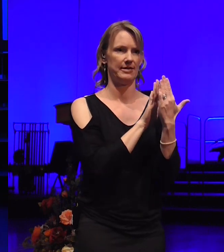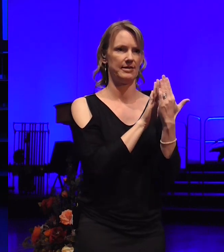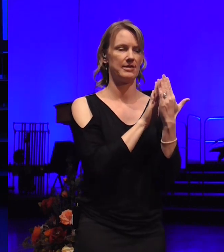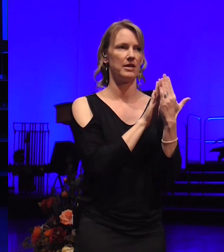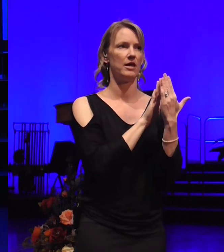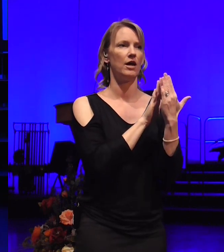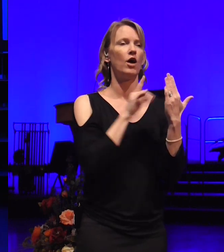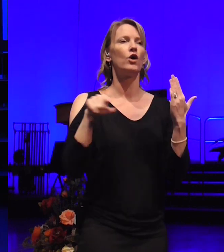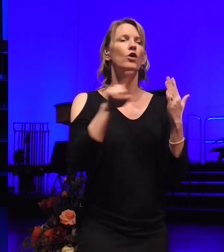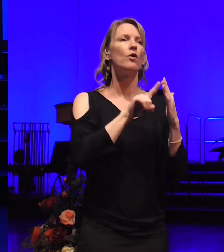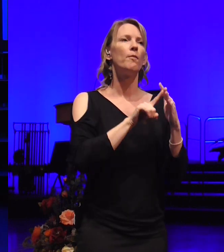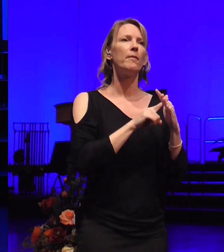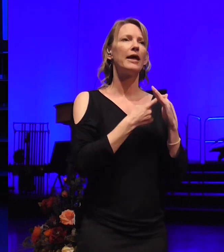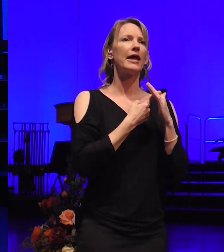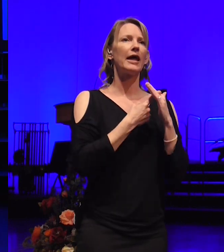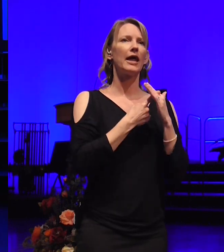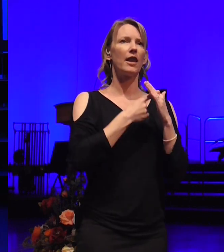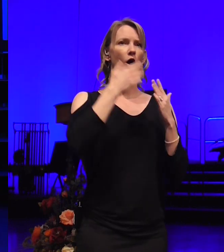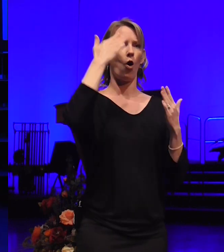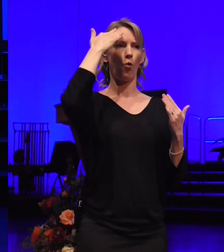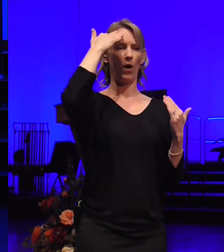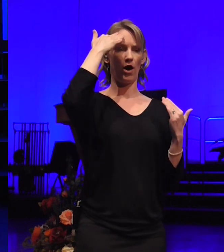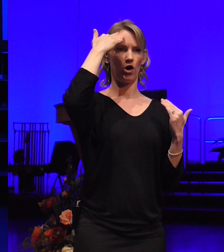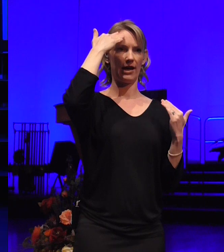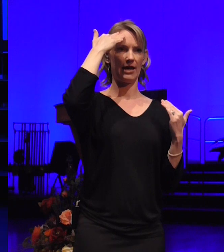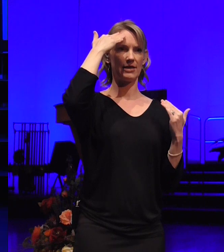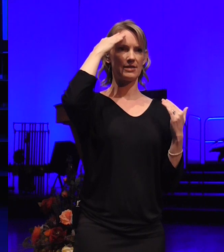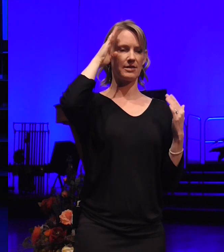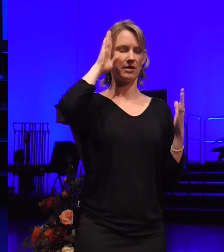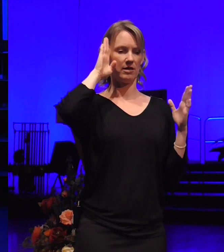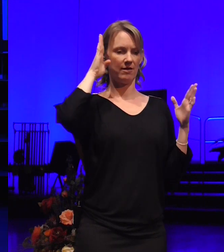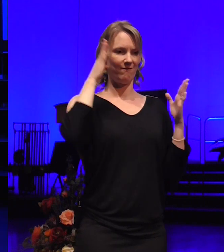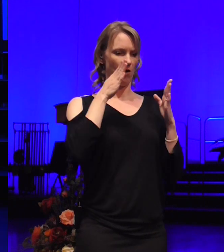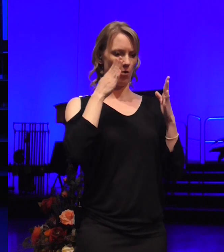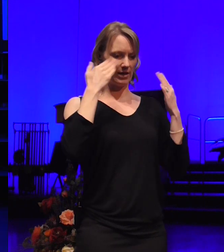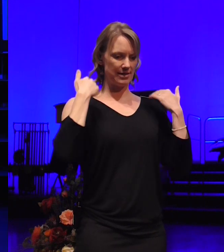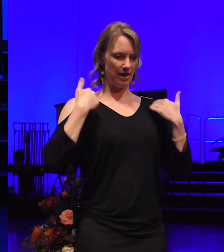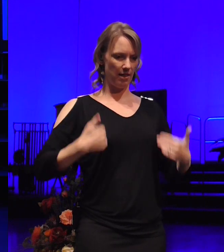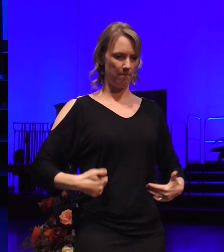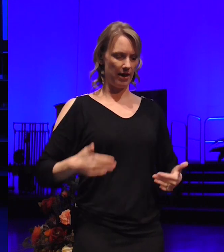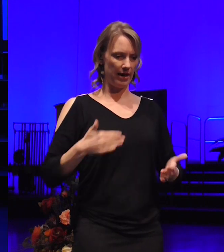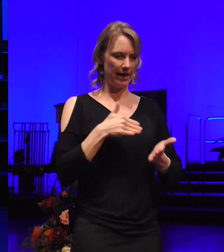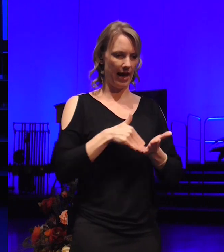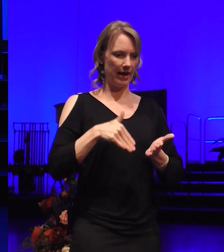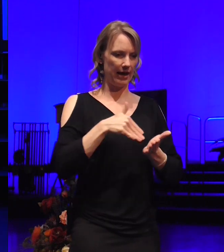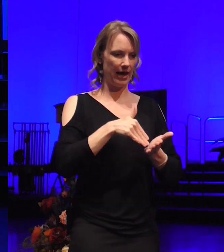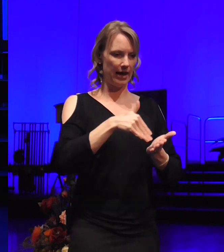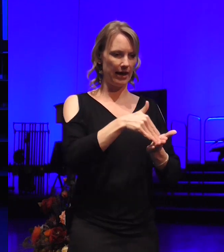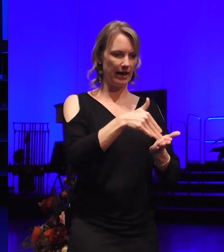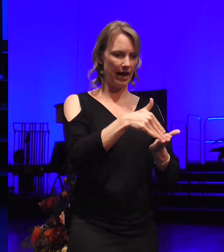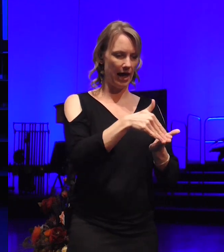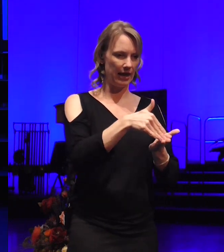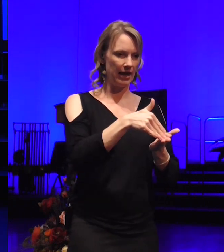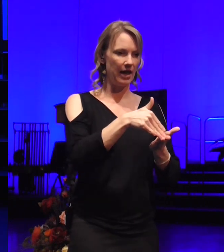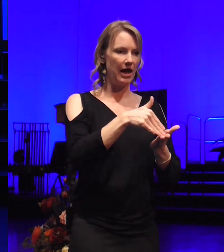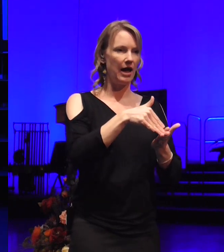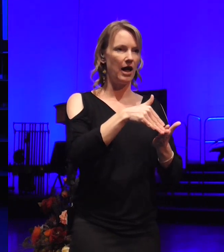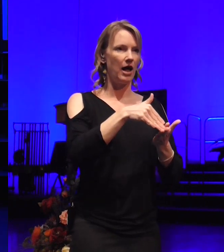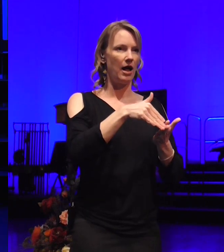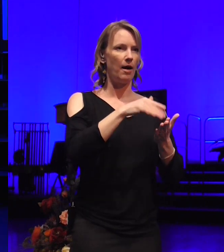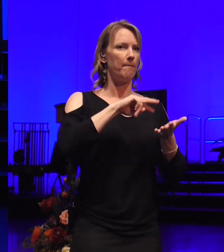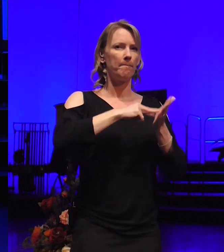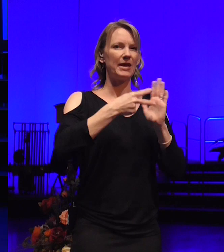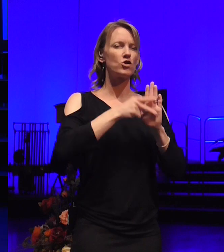where you begin to bring your awareness fully into the body again and again, and that draws it out